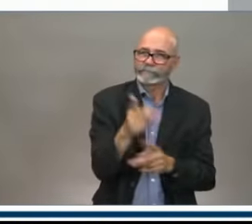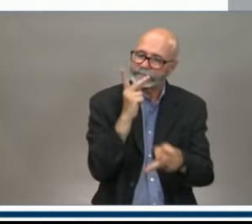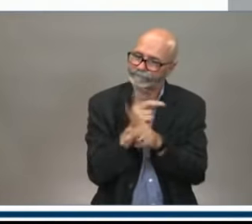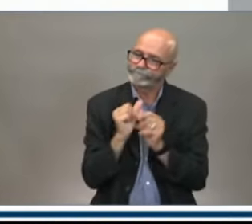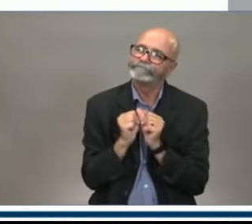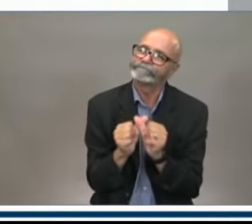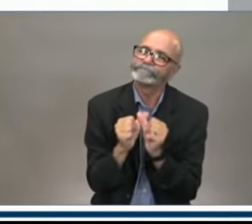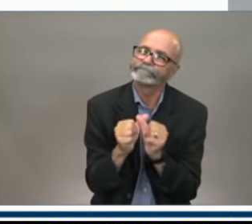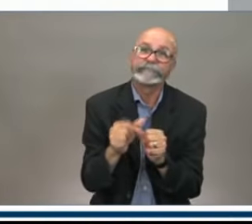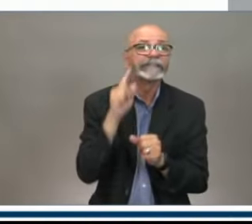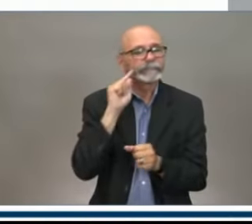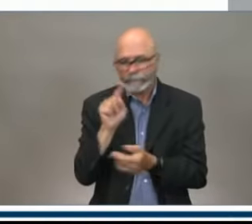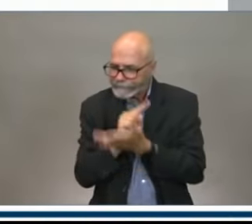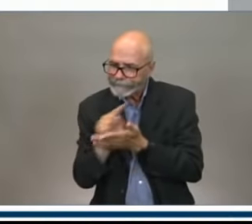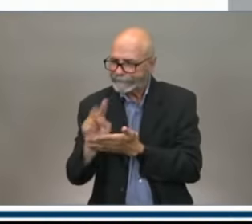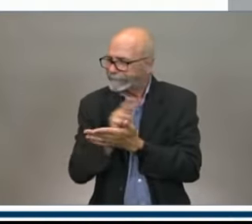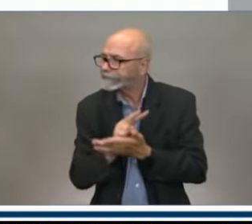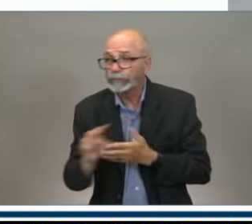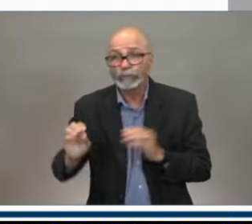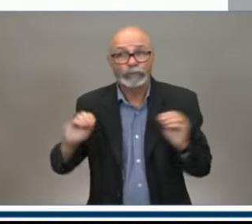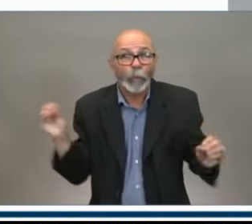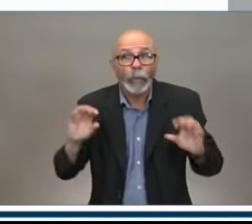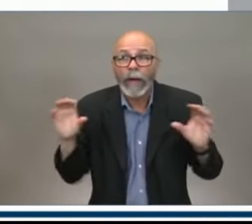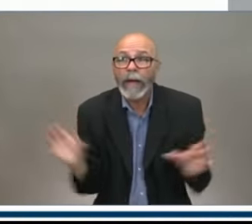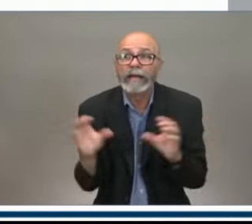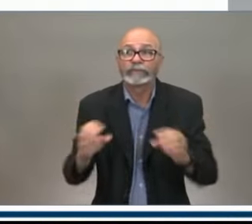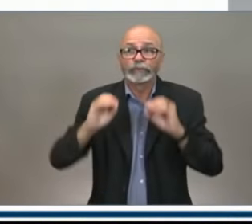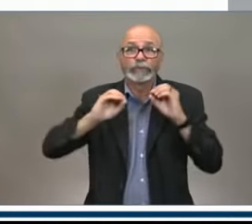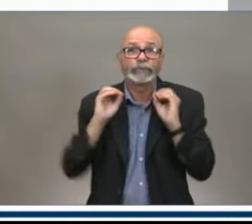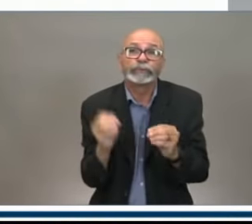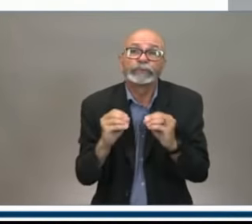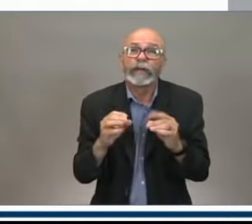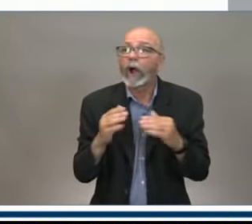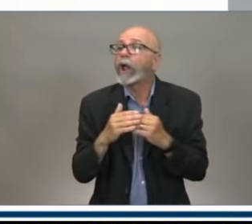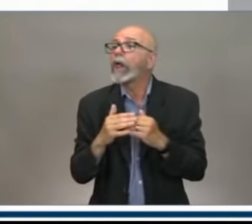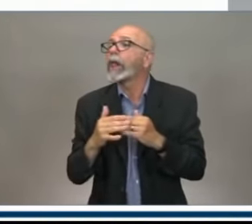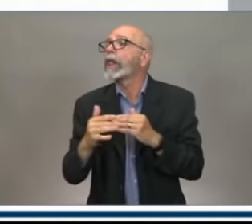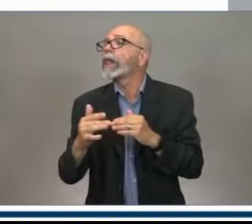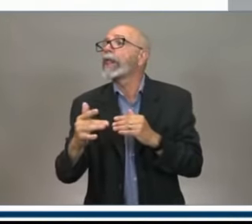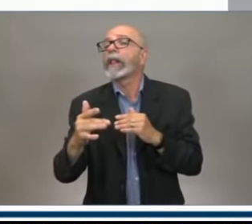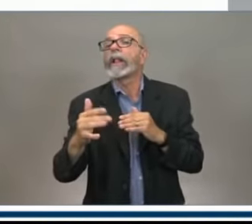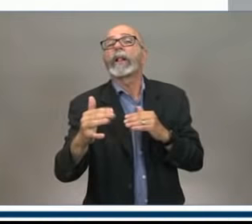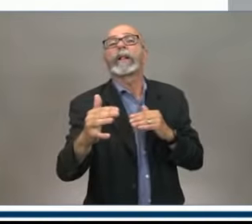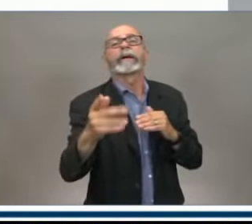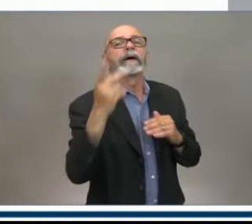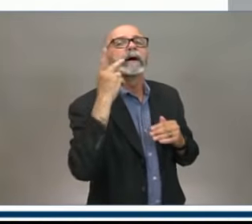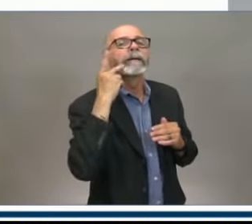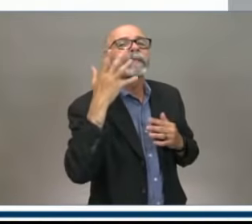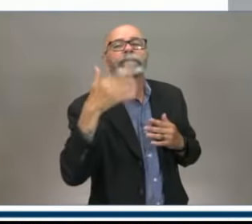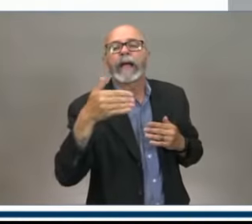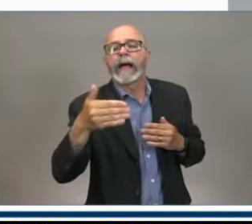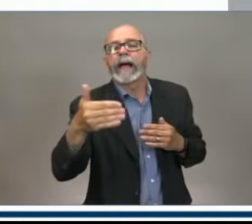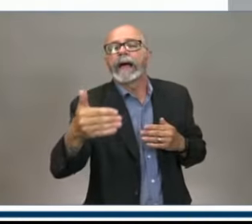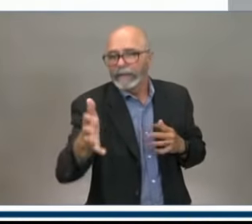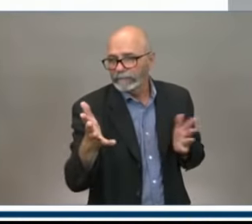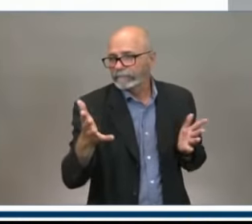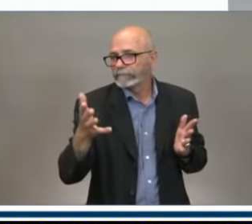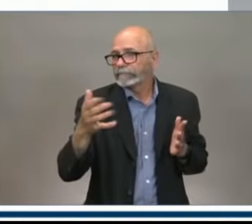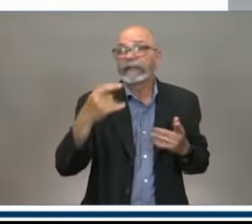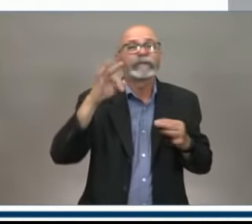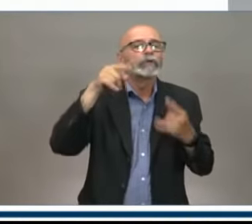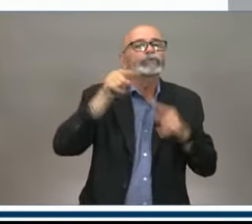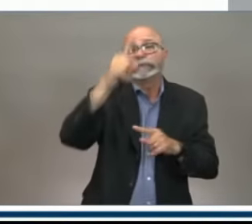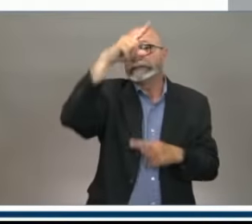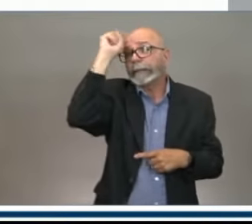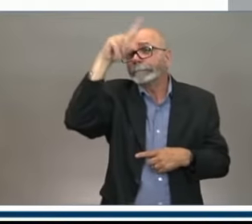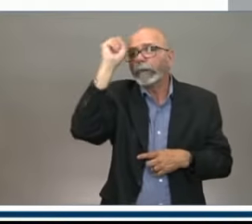weeks, but all the way through this new phase of COVID-19, as certainly through the summer. We need to maintain a strong